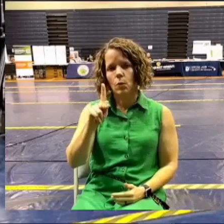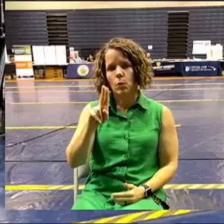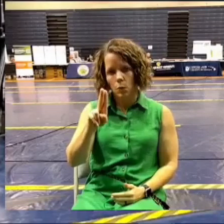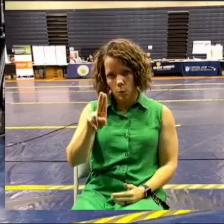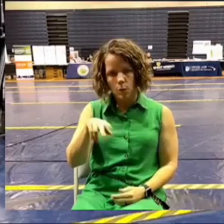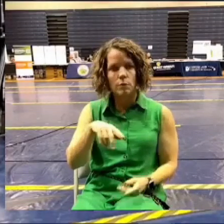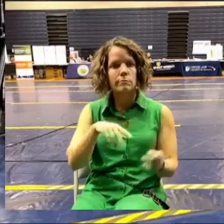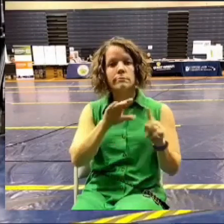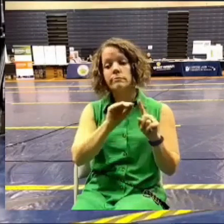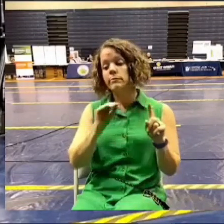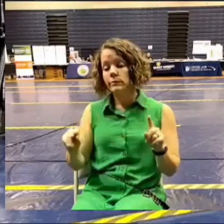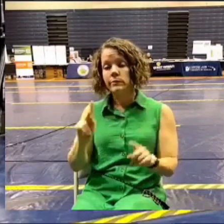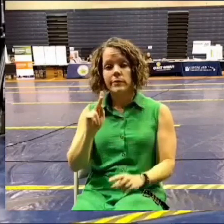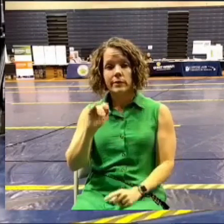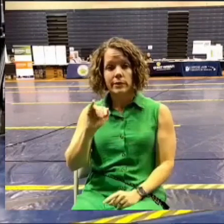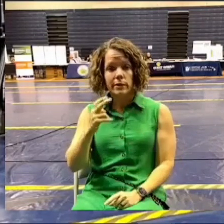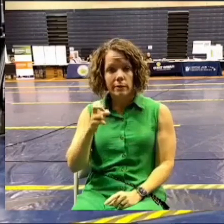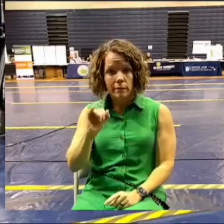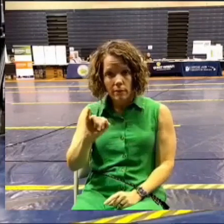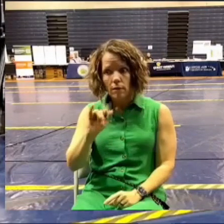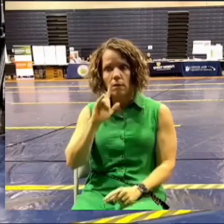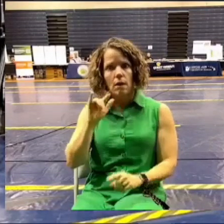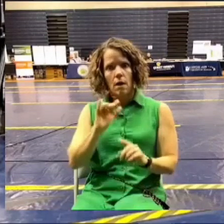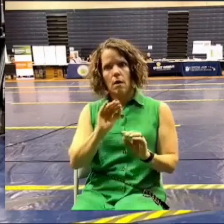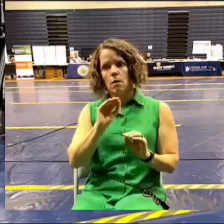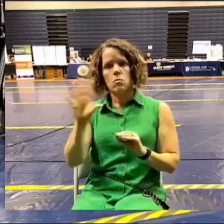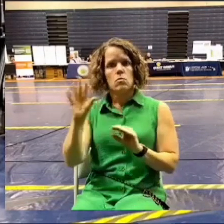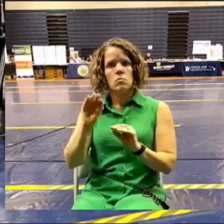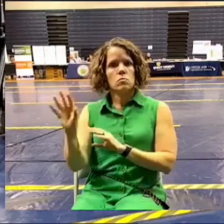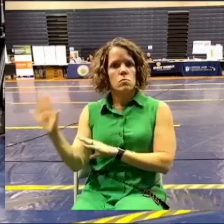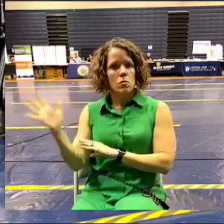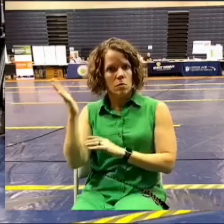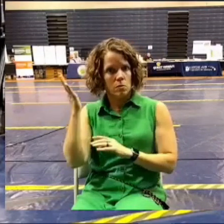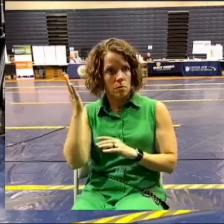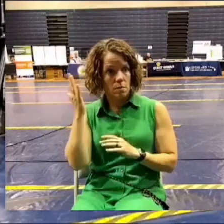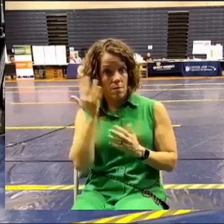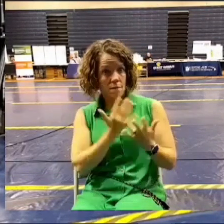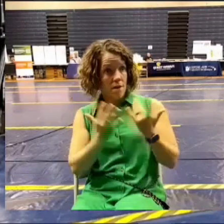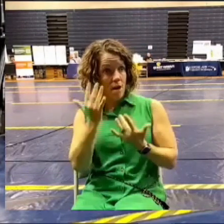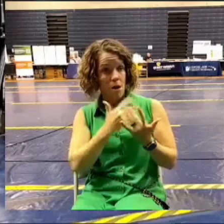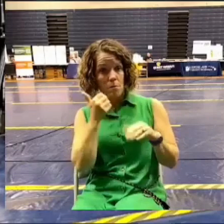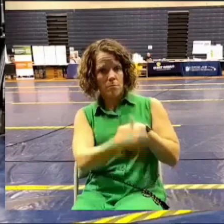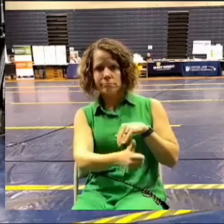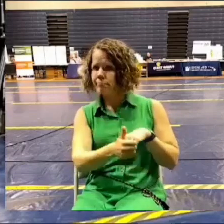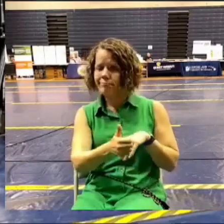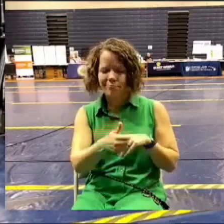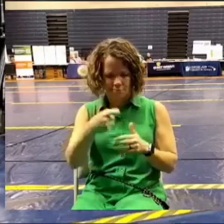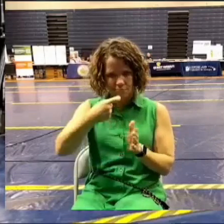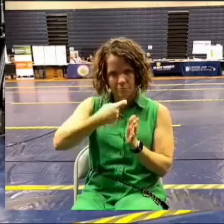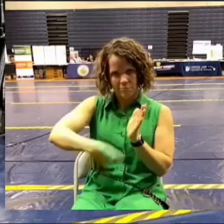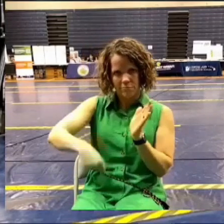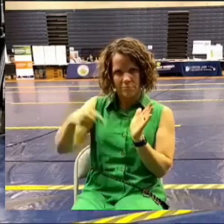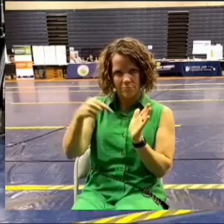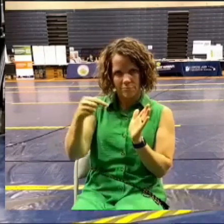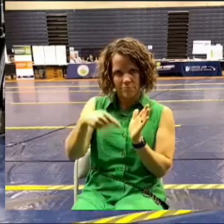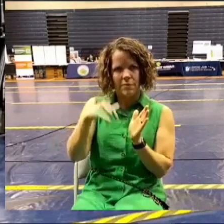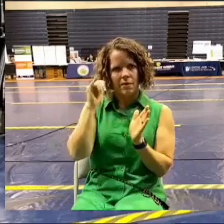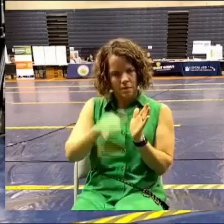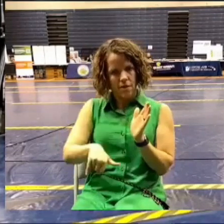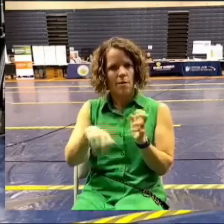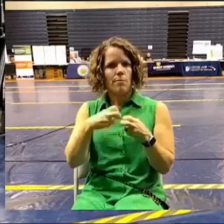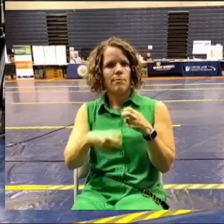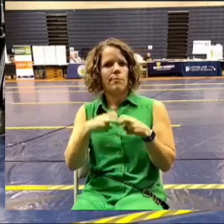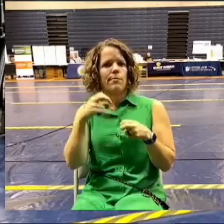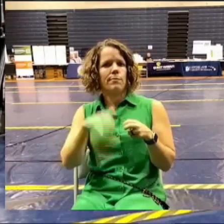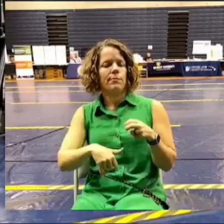place, right? Priced out long time ago. And even though I don't live and reside in